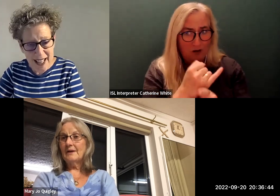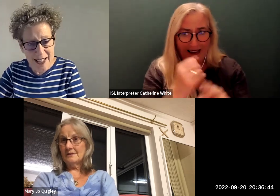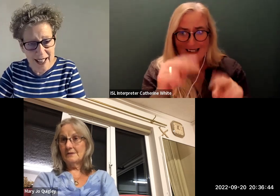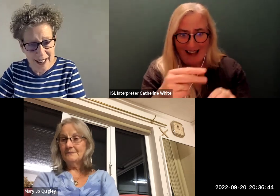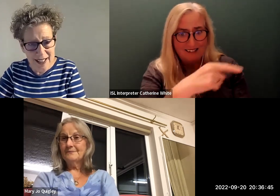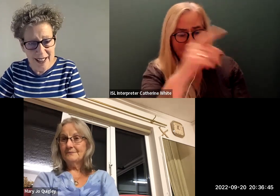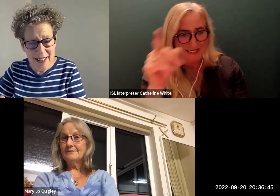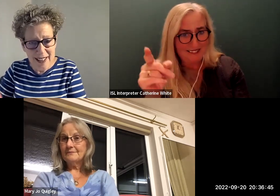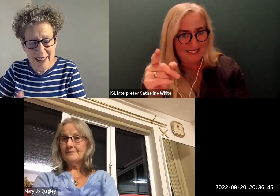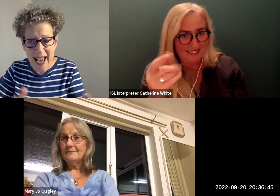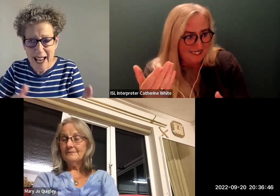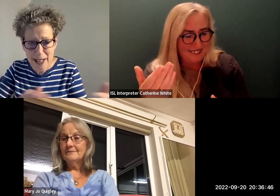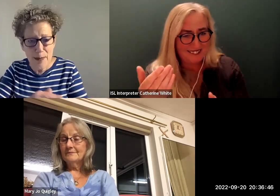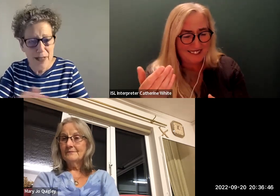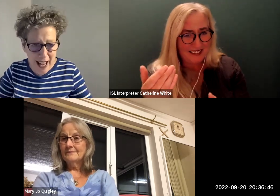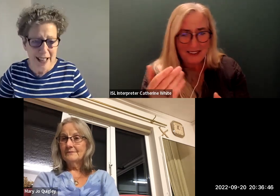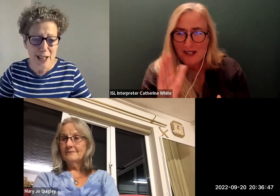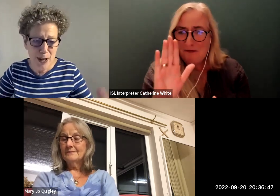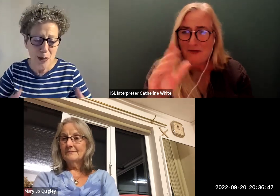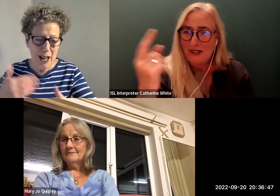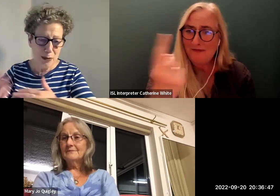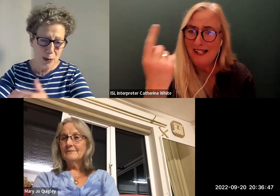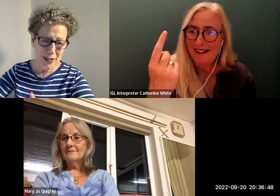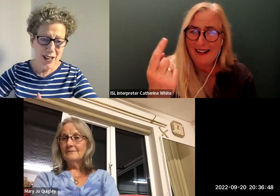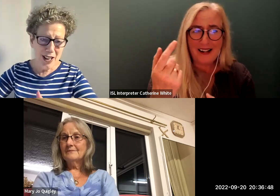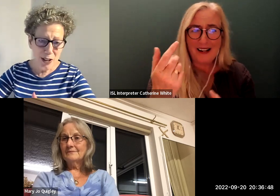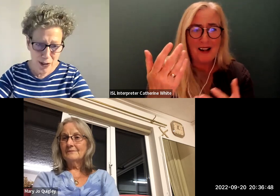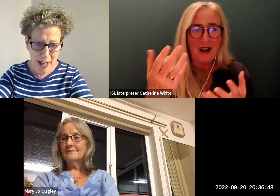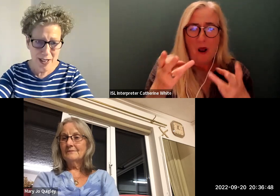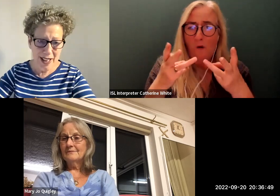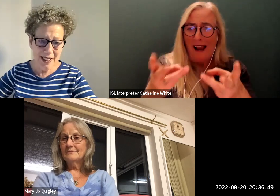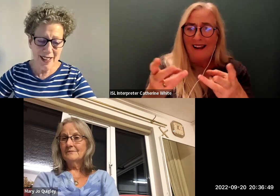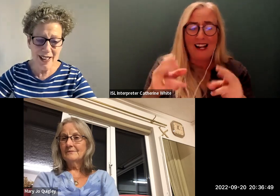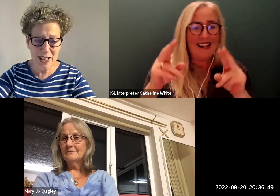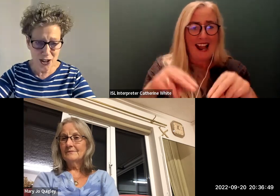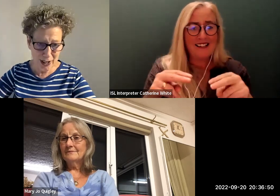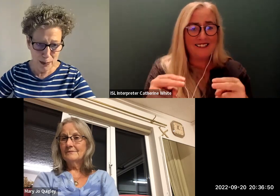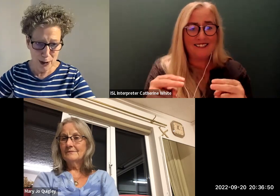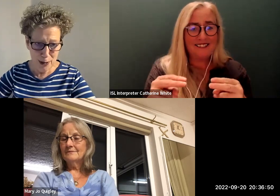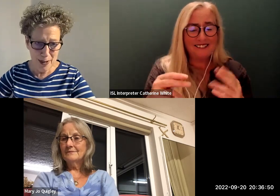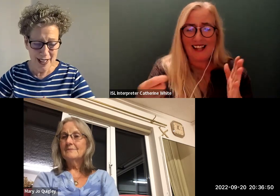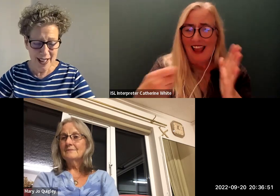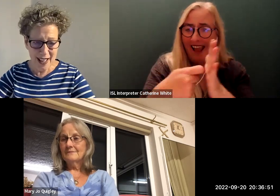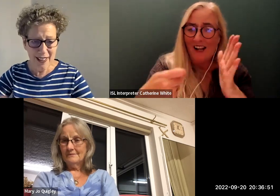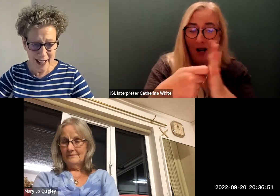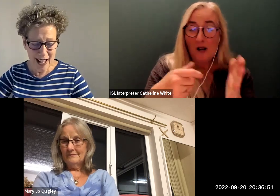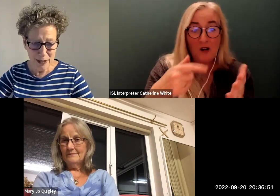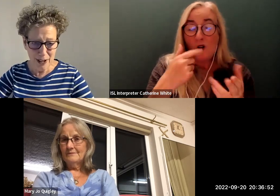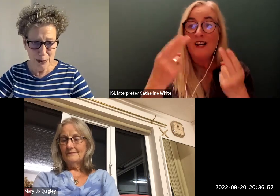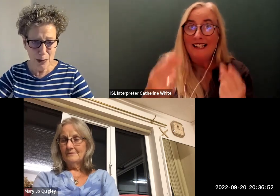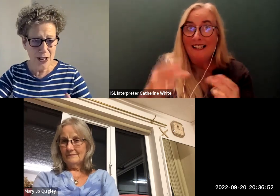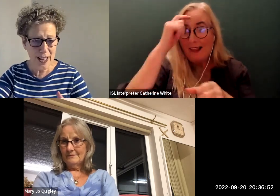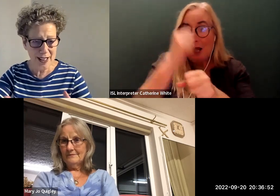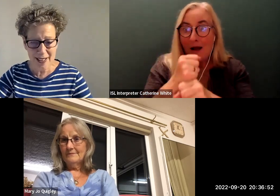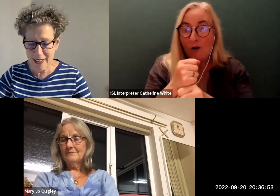That Yes. that there has to be a way of one Mm-hmm. creating additional employment in that